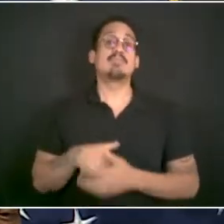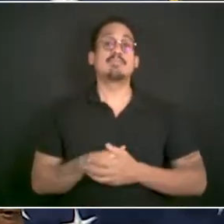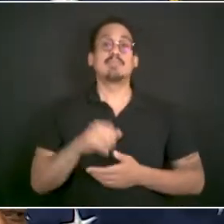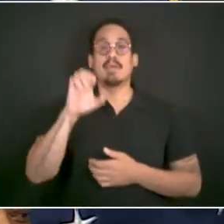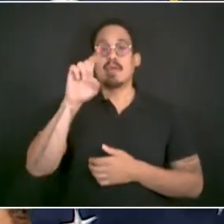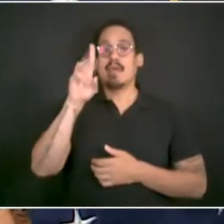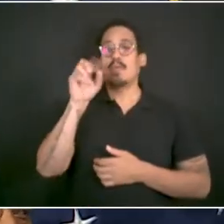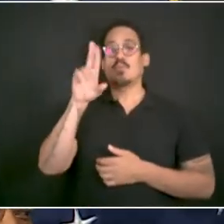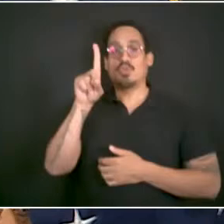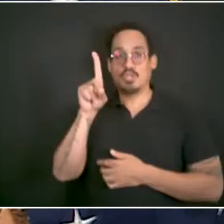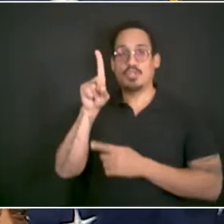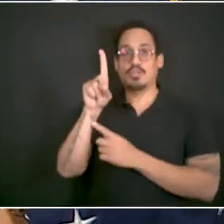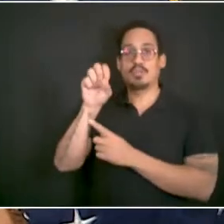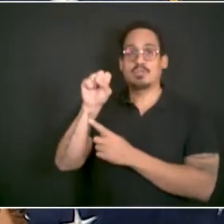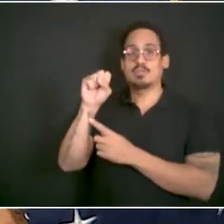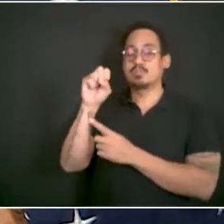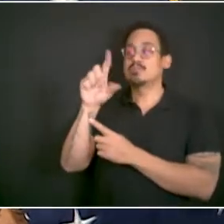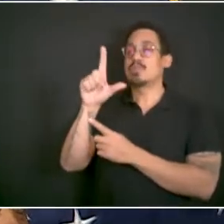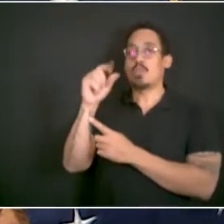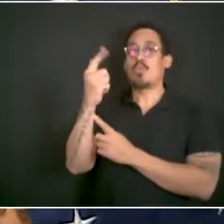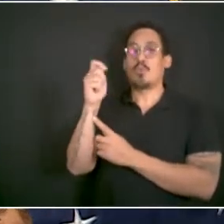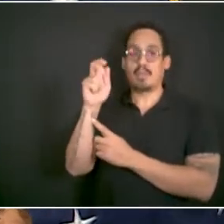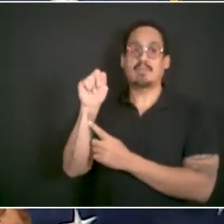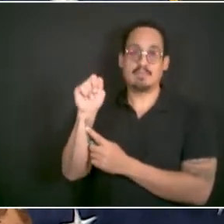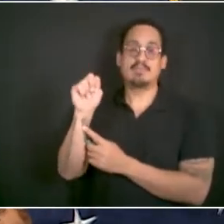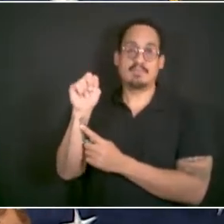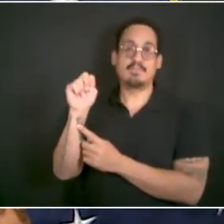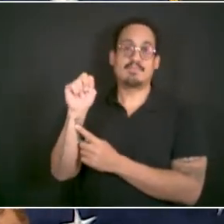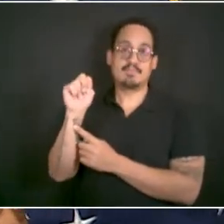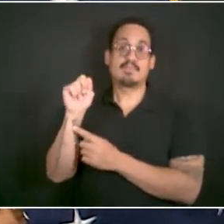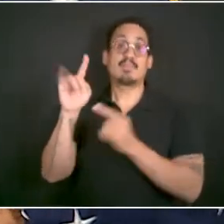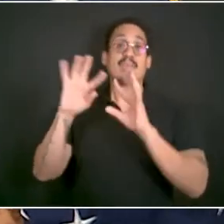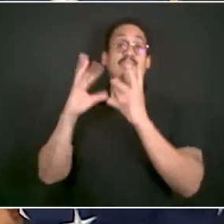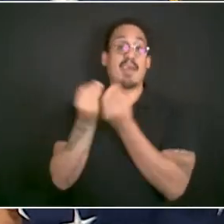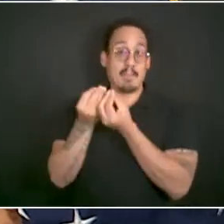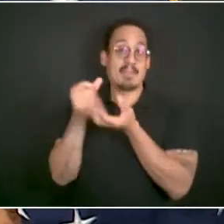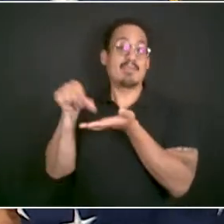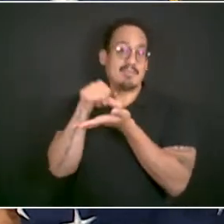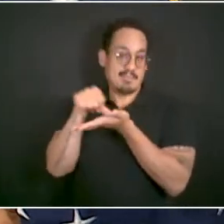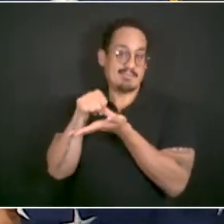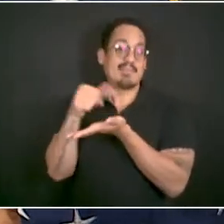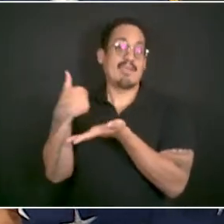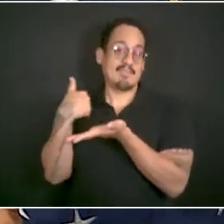little bit from a letter that we're giving to the family right now. 82 years old,